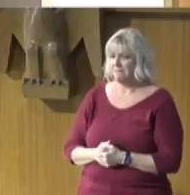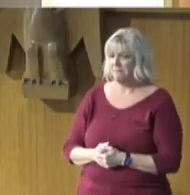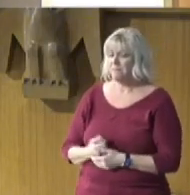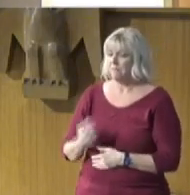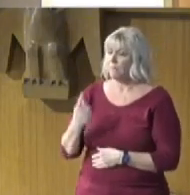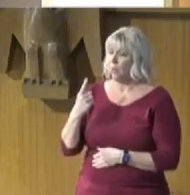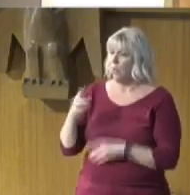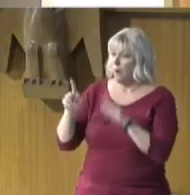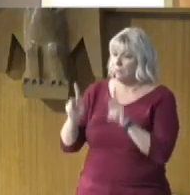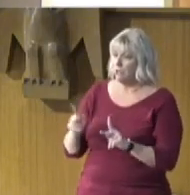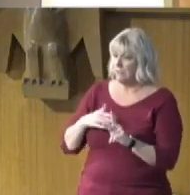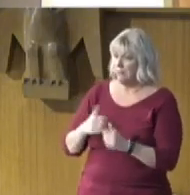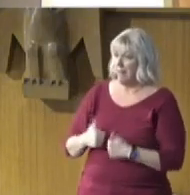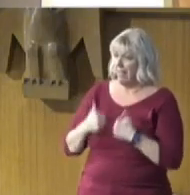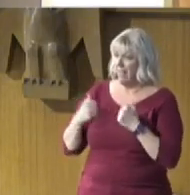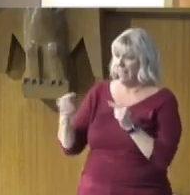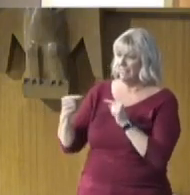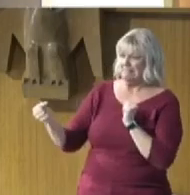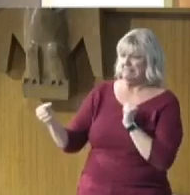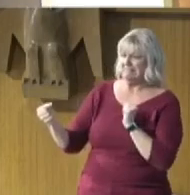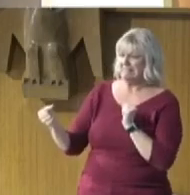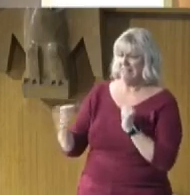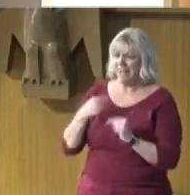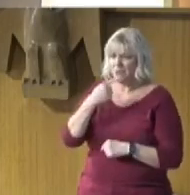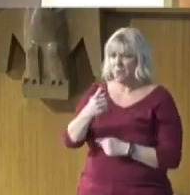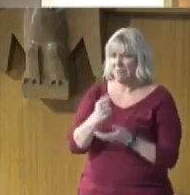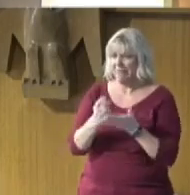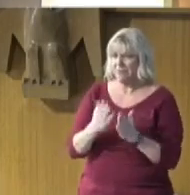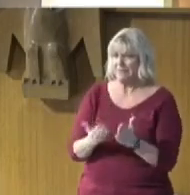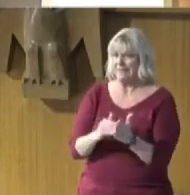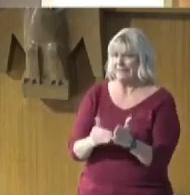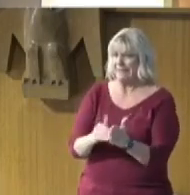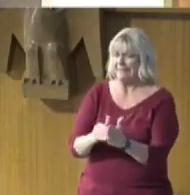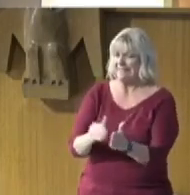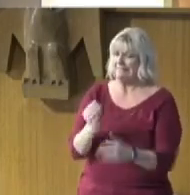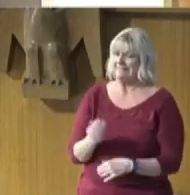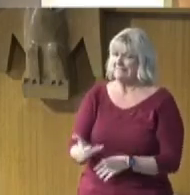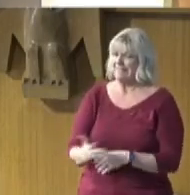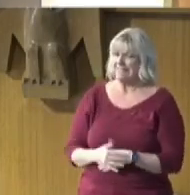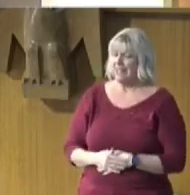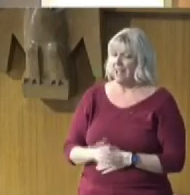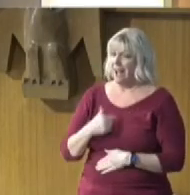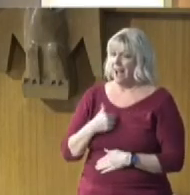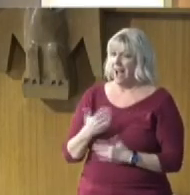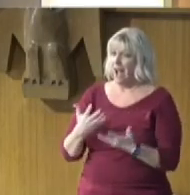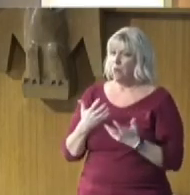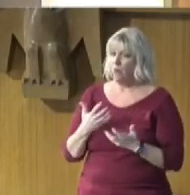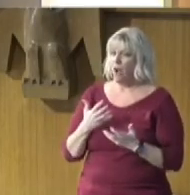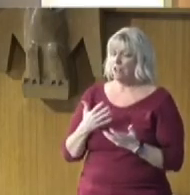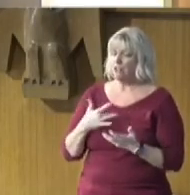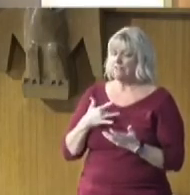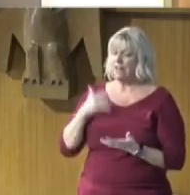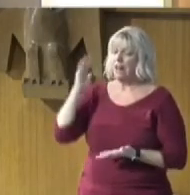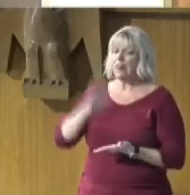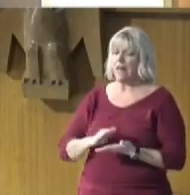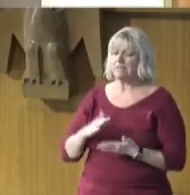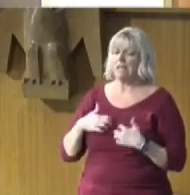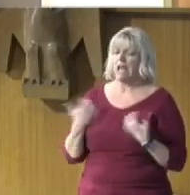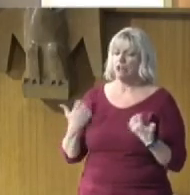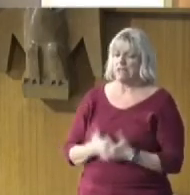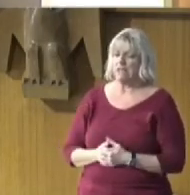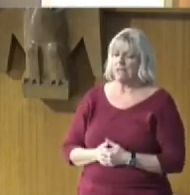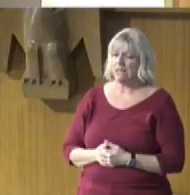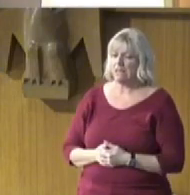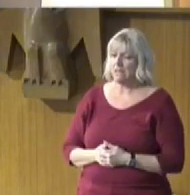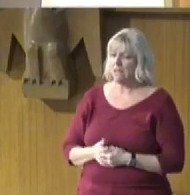I told my therapist after session, I finally said to her, I said, I just want to be less angry going forward. And